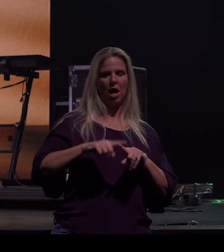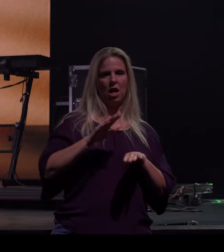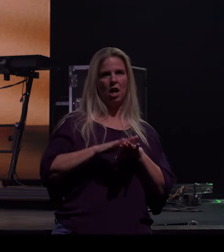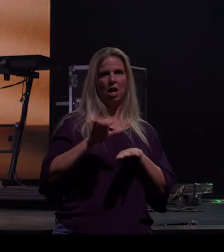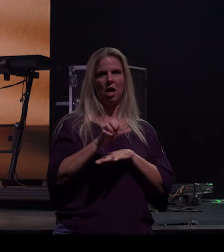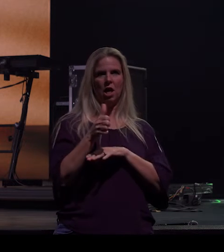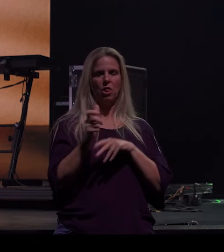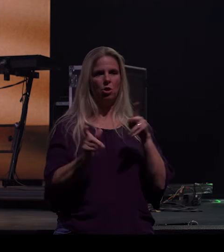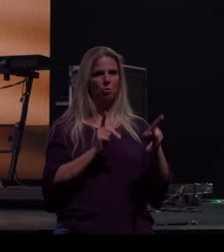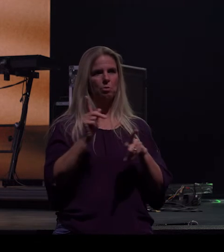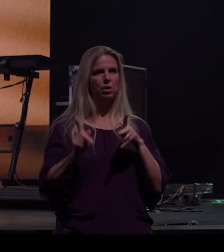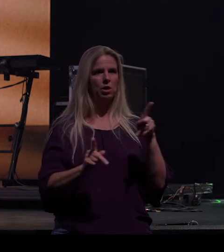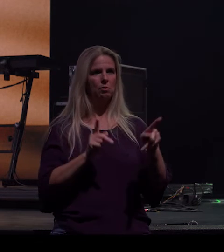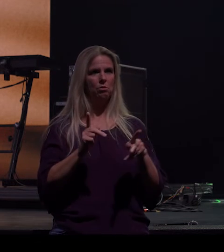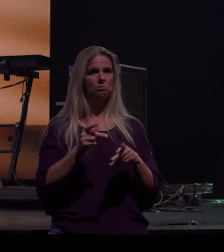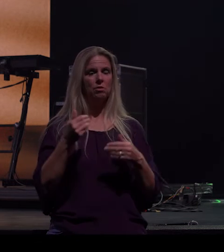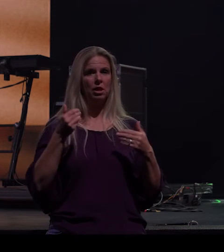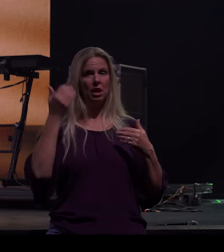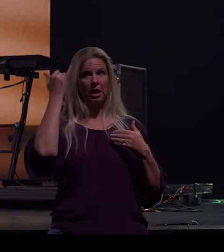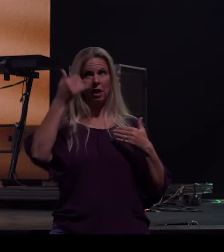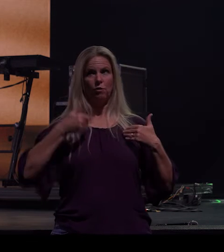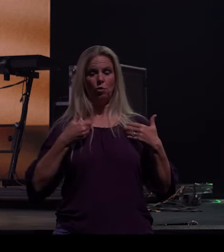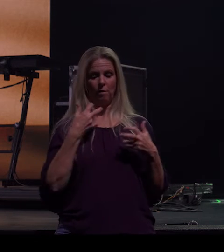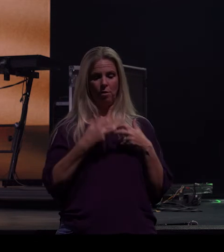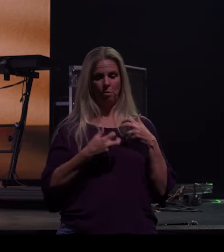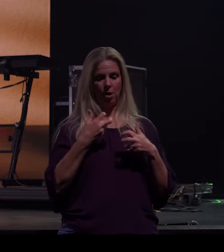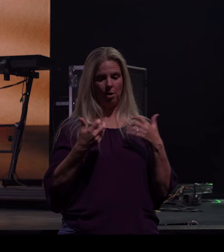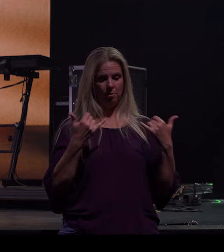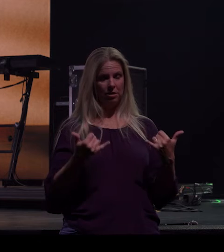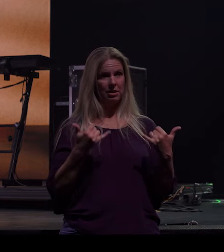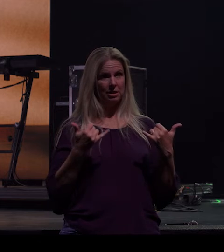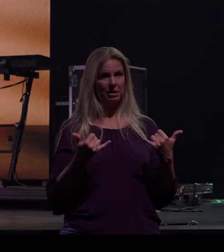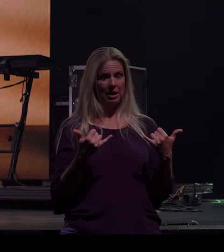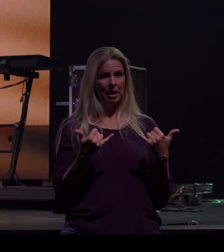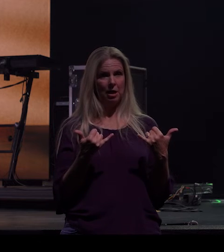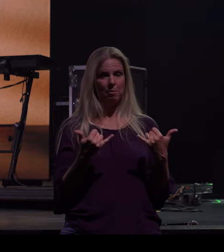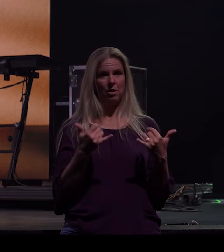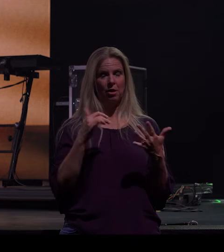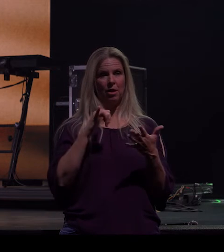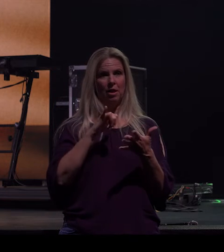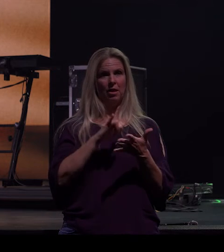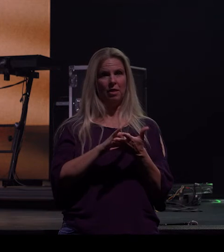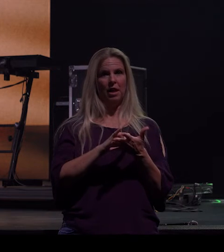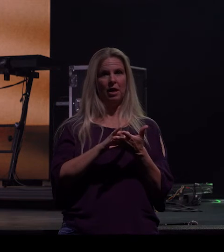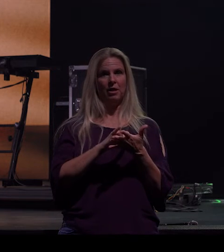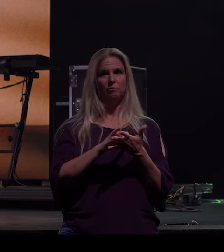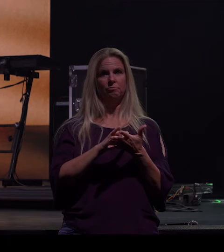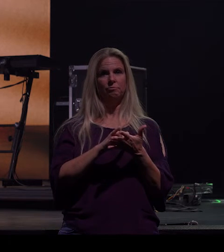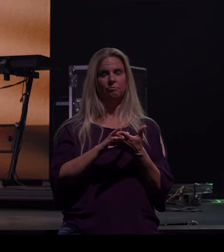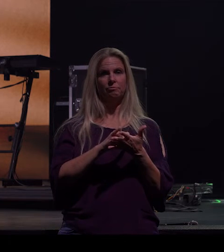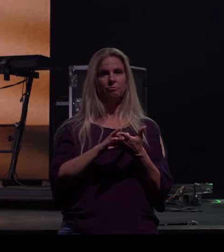today, if you would engage someone around you that God has placed, that is godly,